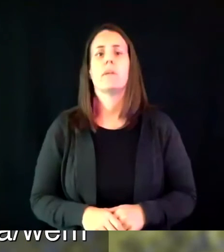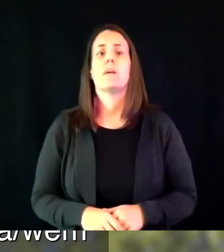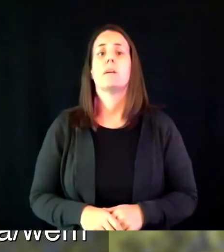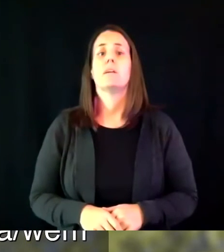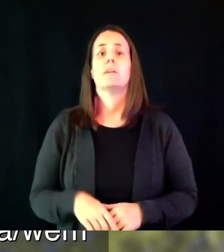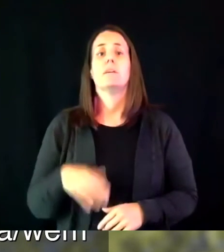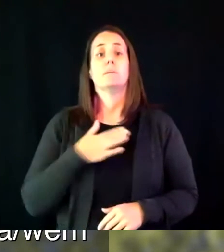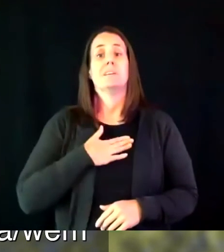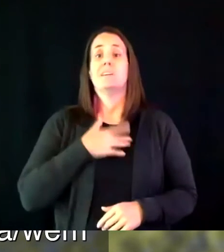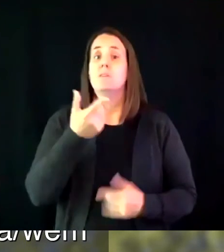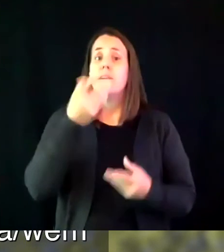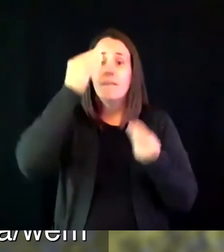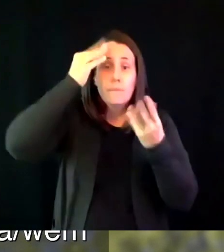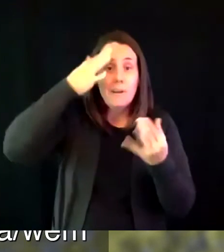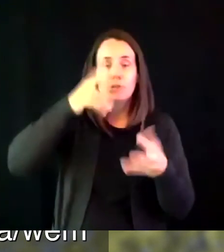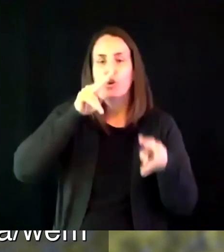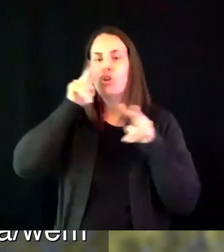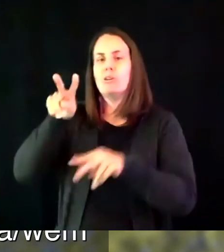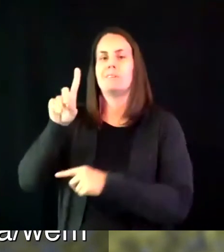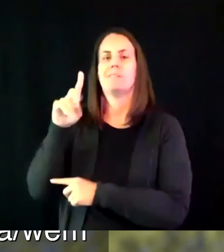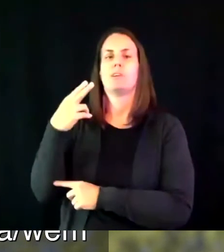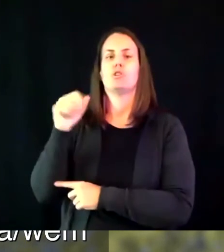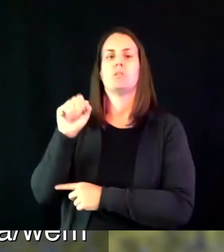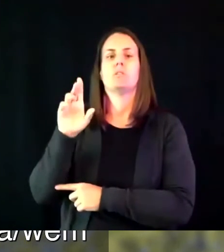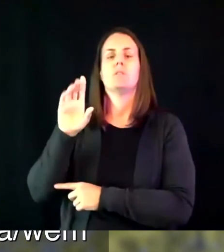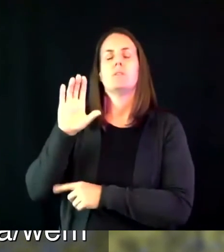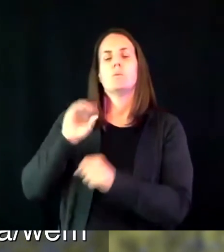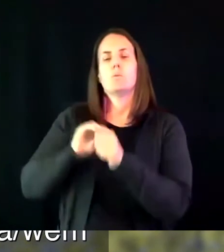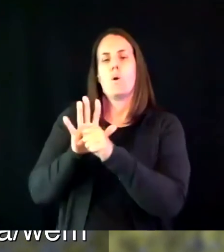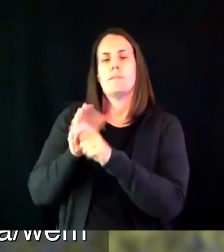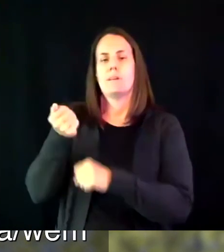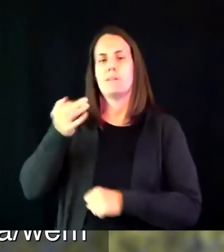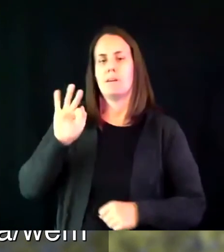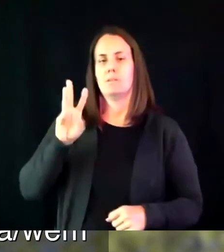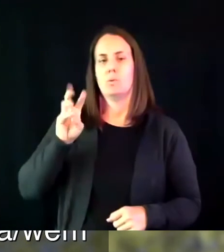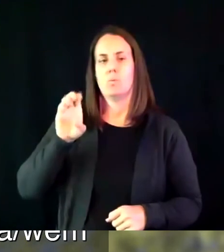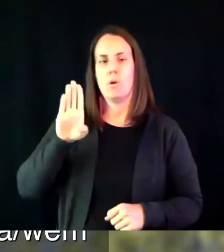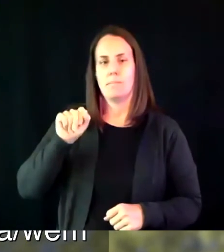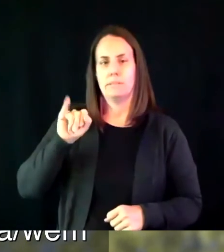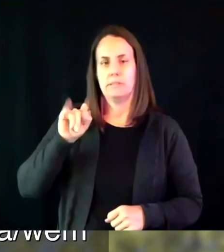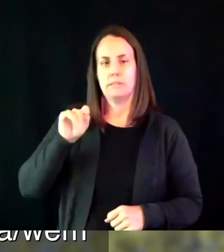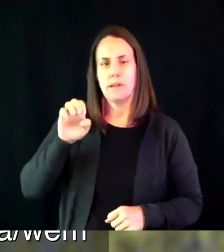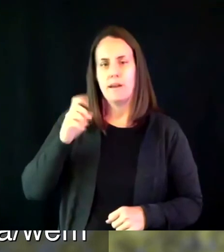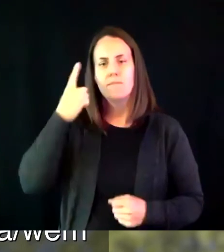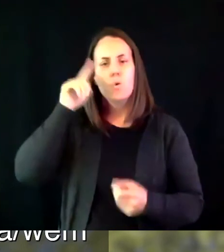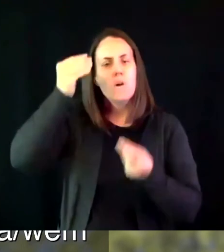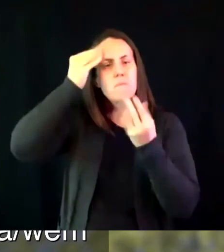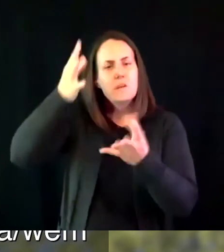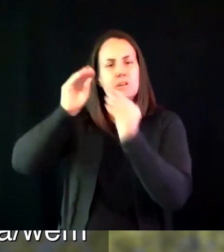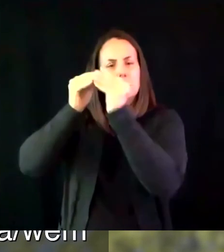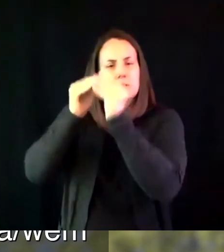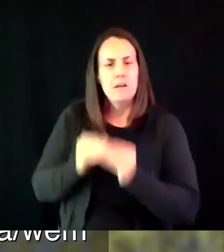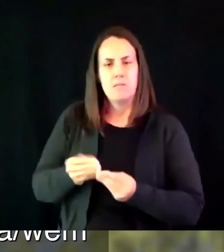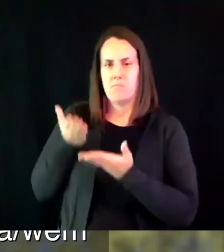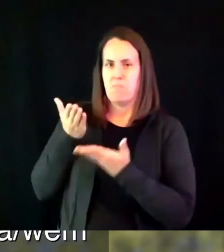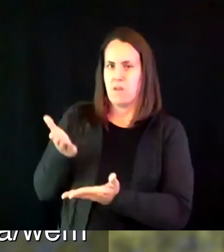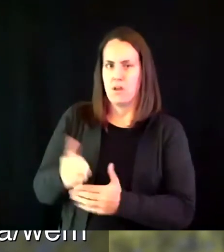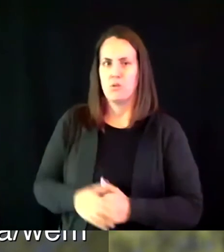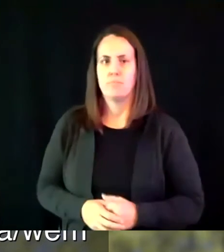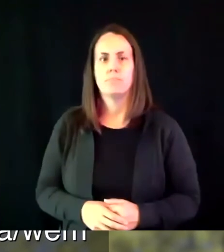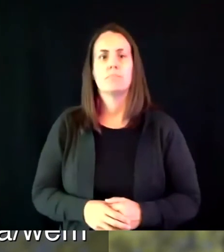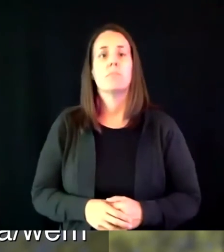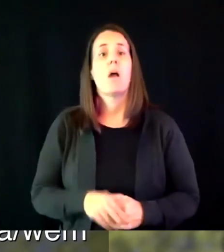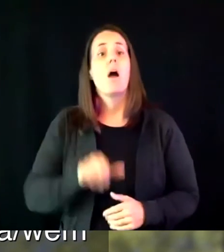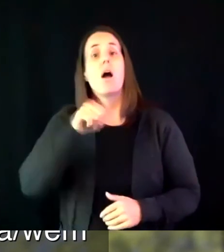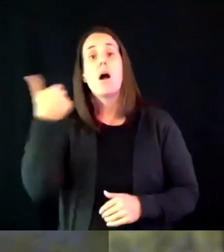our DHS COVID-19 web pages for data, for guidance, and you can always find additional information about COVID-19 and